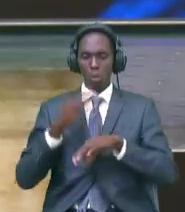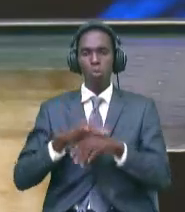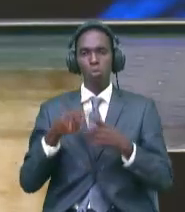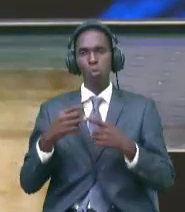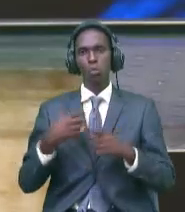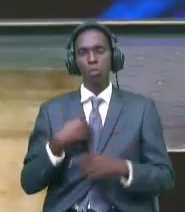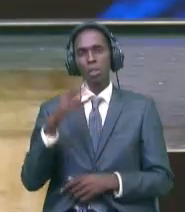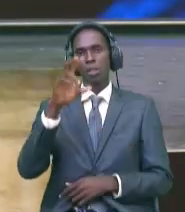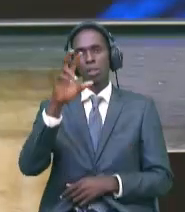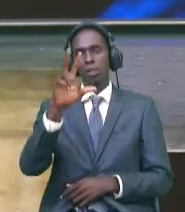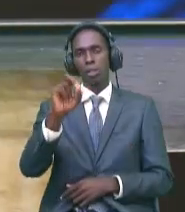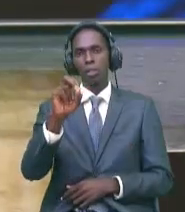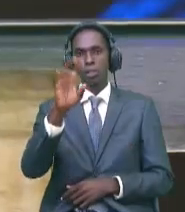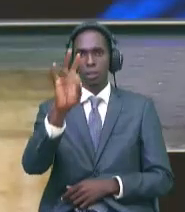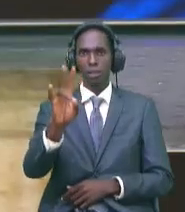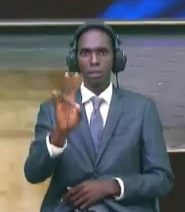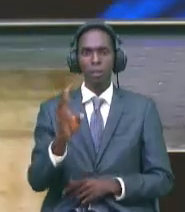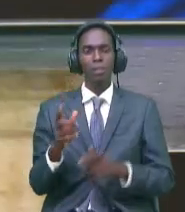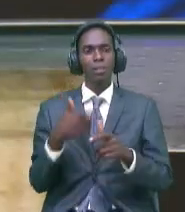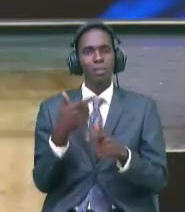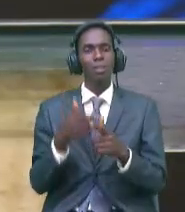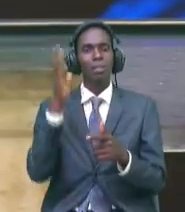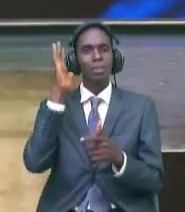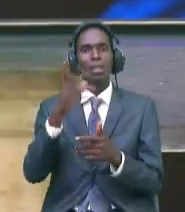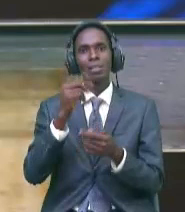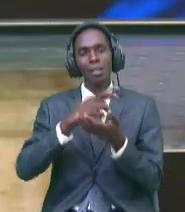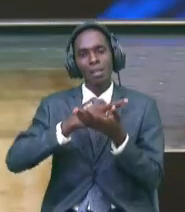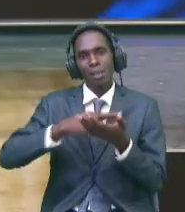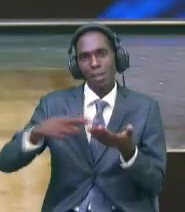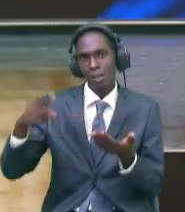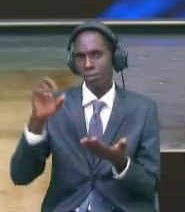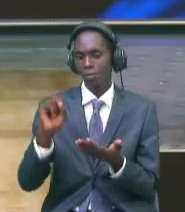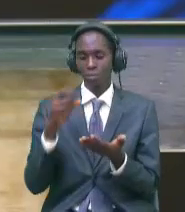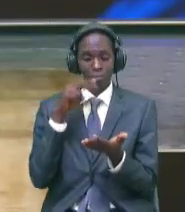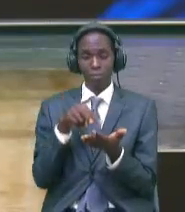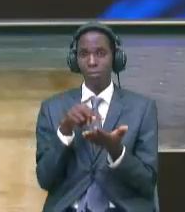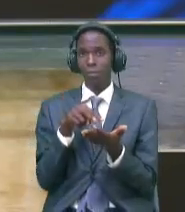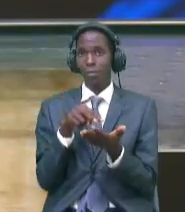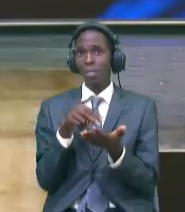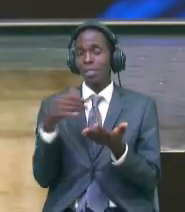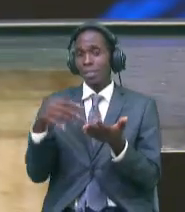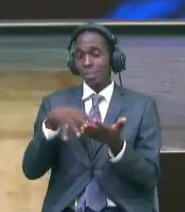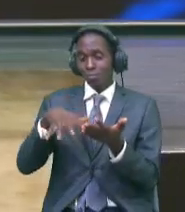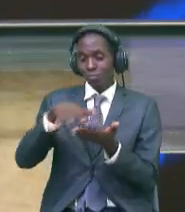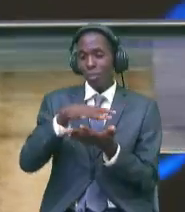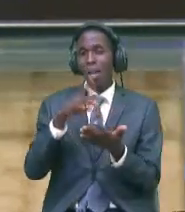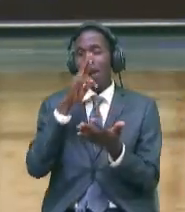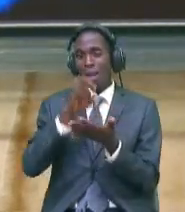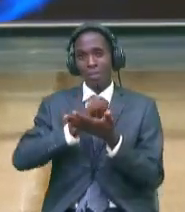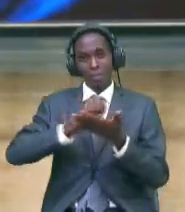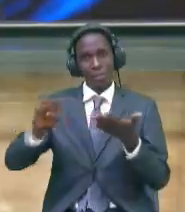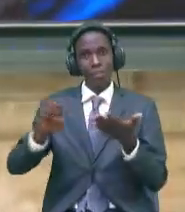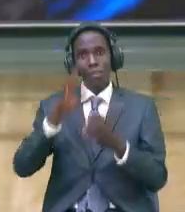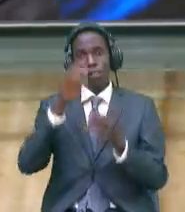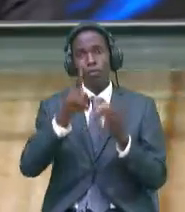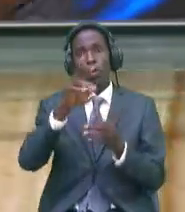Verse 37, then shall the righteous, remember, these are saints. If you are unrighteous, whatever